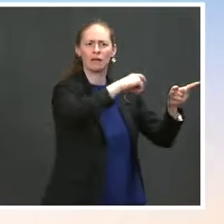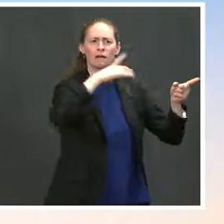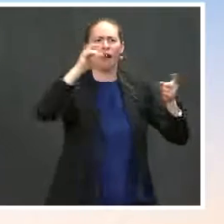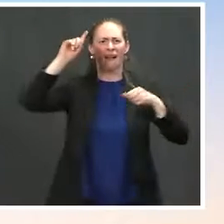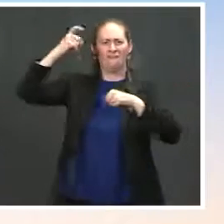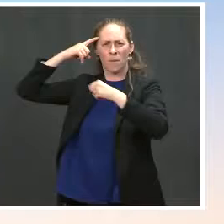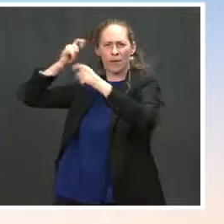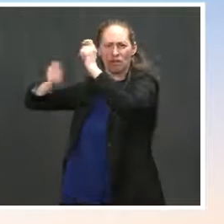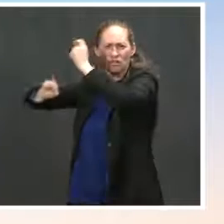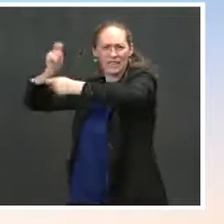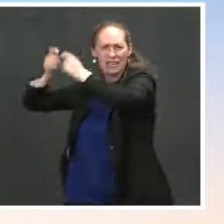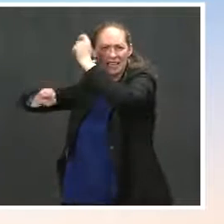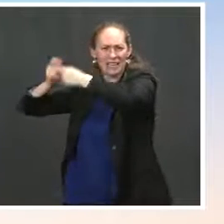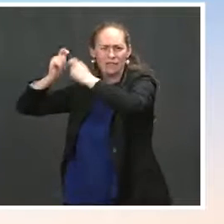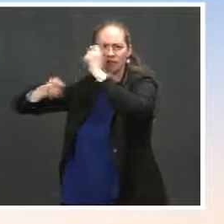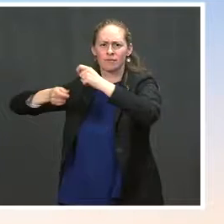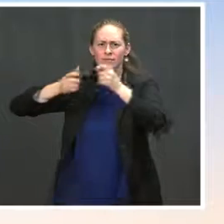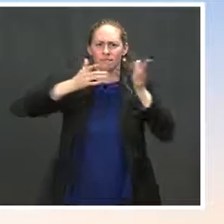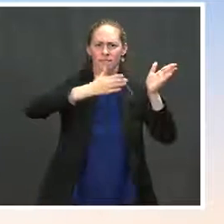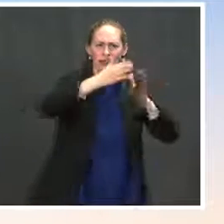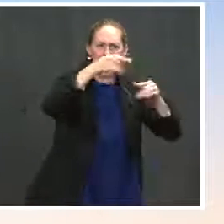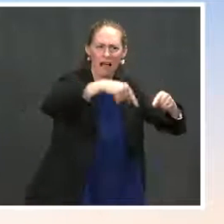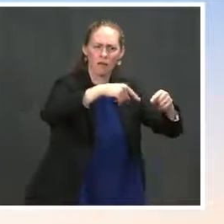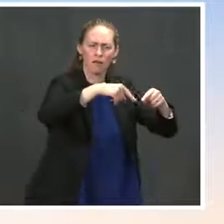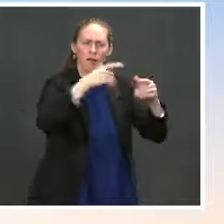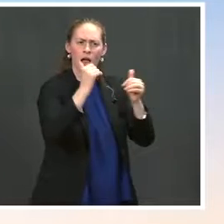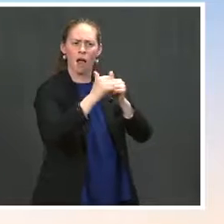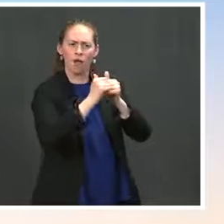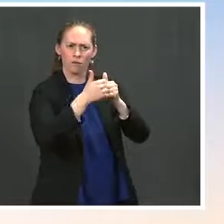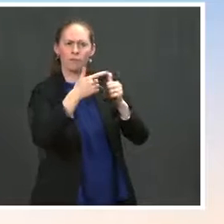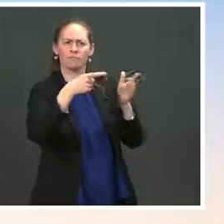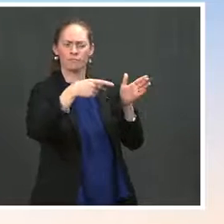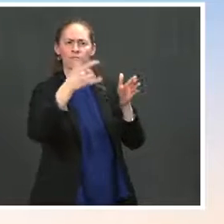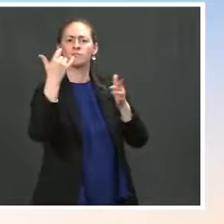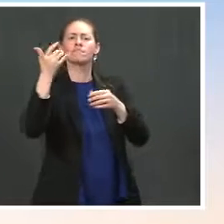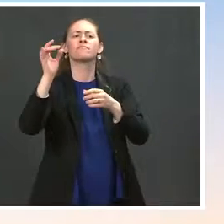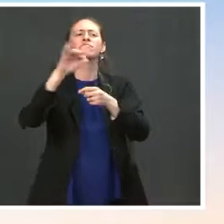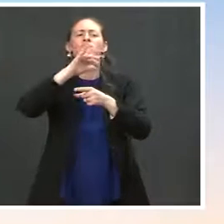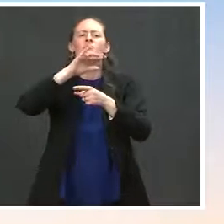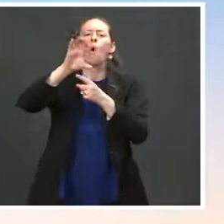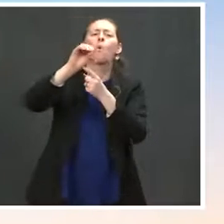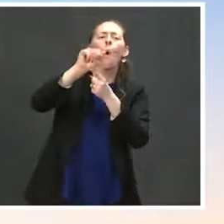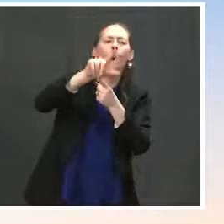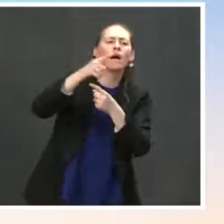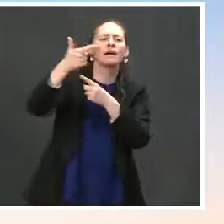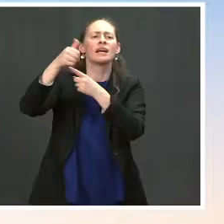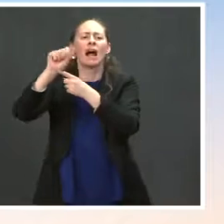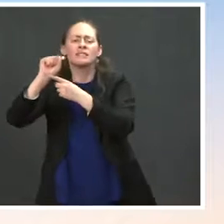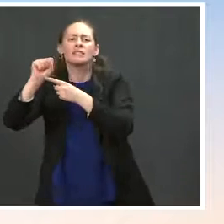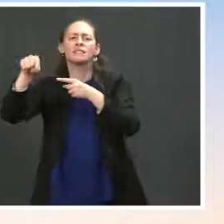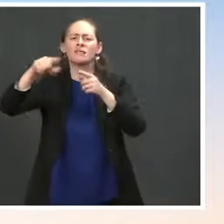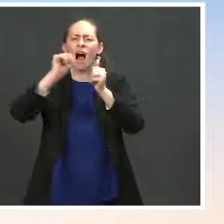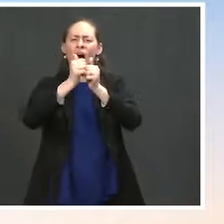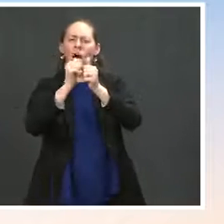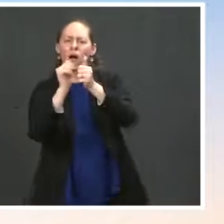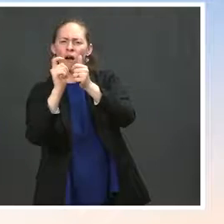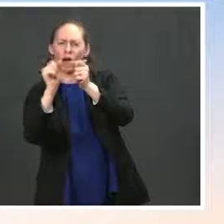administration planning to spend less on fossil fuels, relying more on green energy? What's your strategy for reaching Republicans in